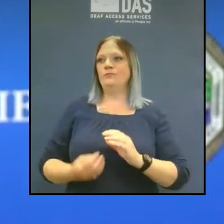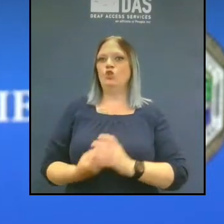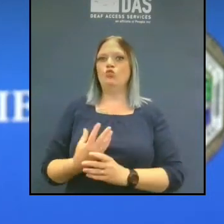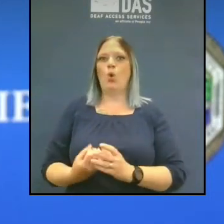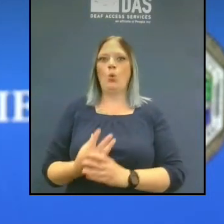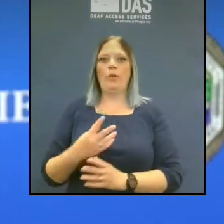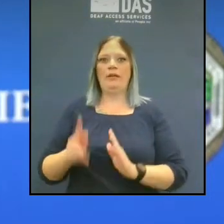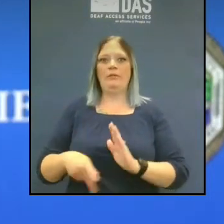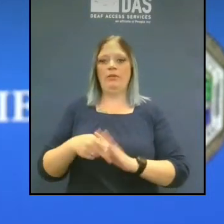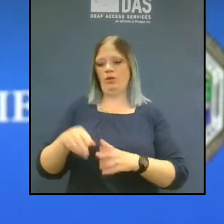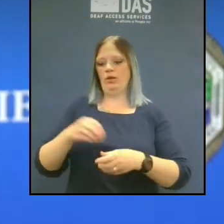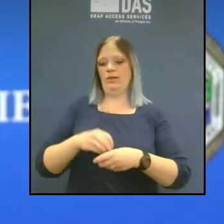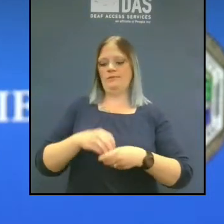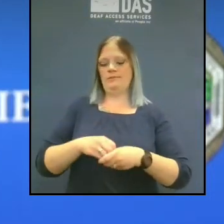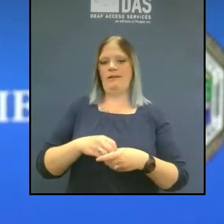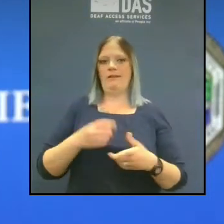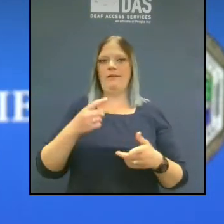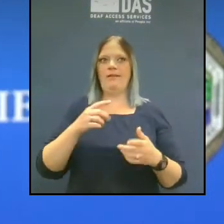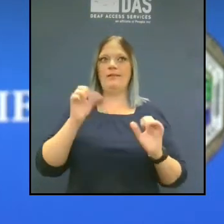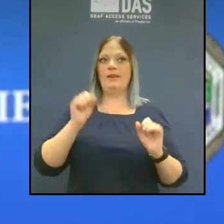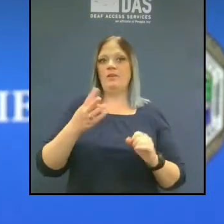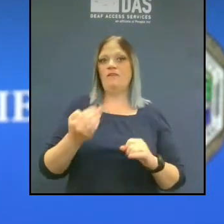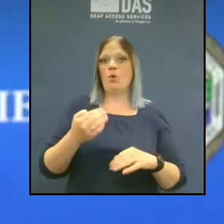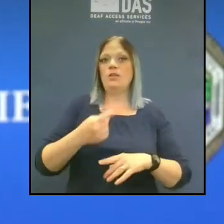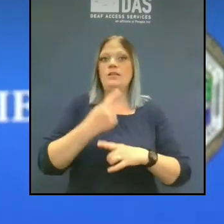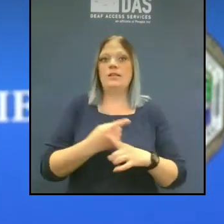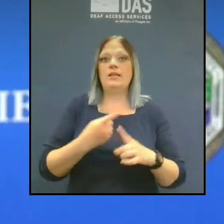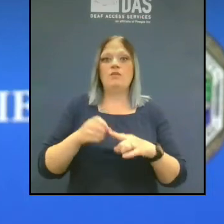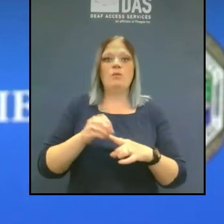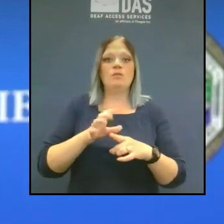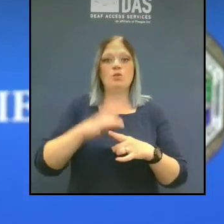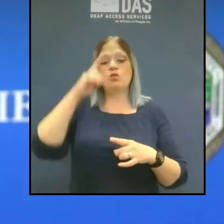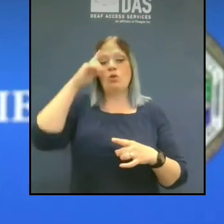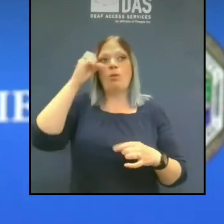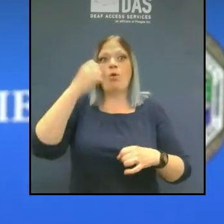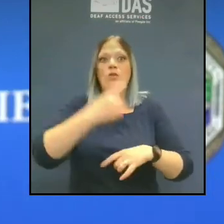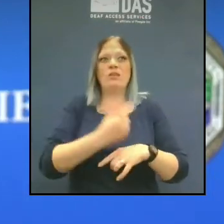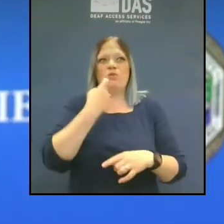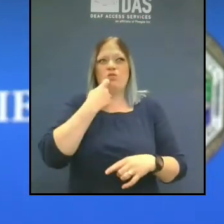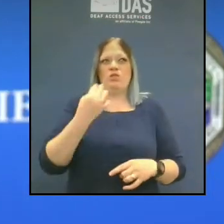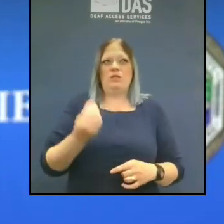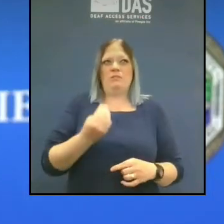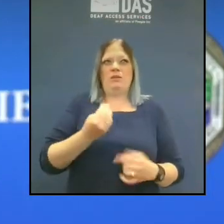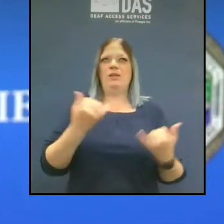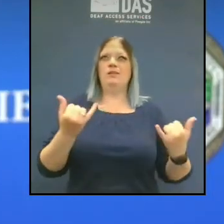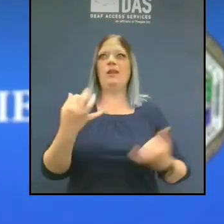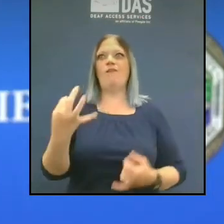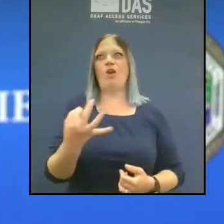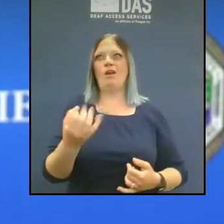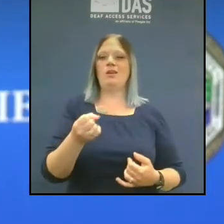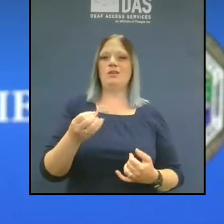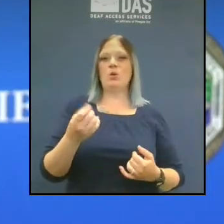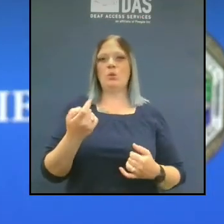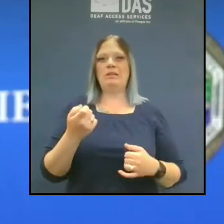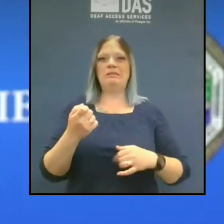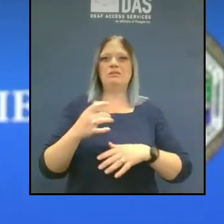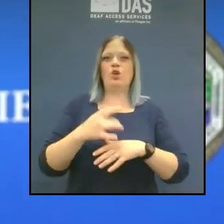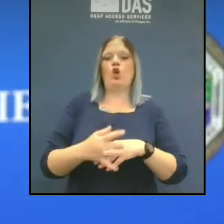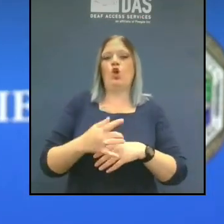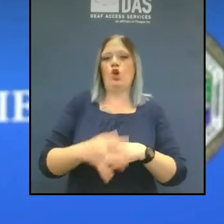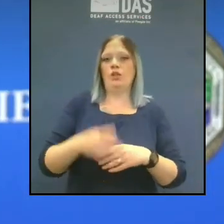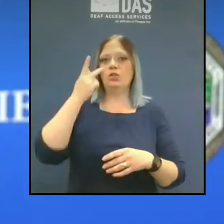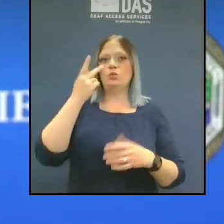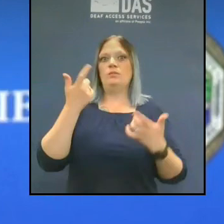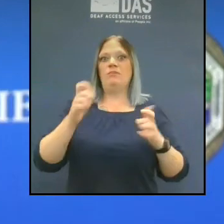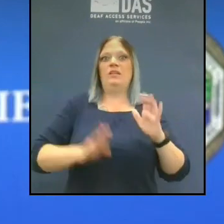14 days from the time a person is exposed. And so Memorial Day was just Monday and today's Friday. So it's a little bit early to start to see a